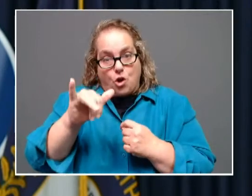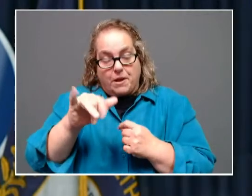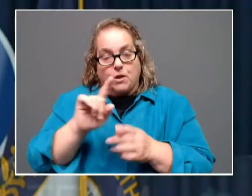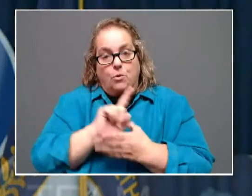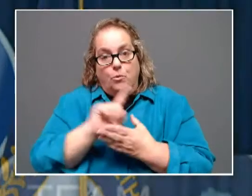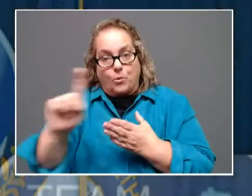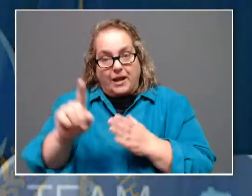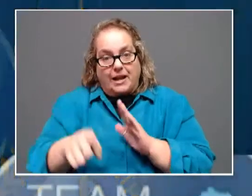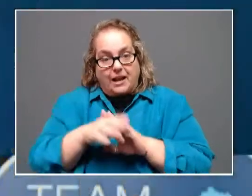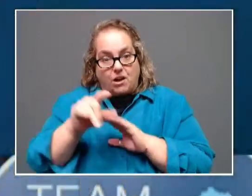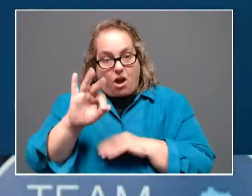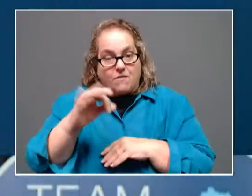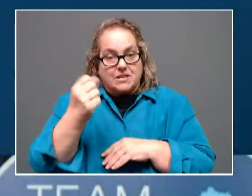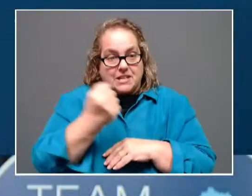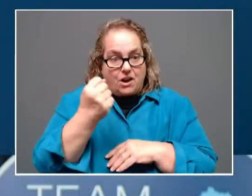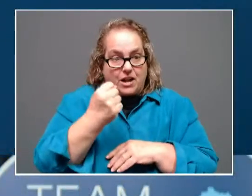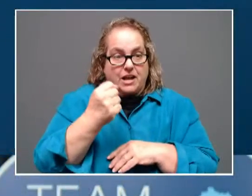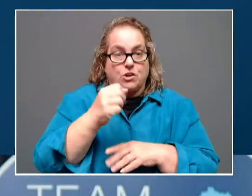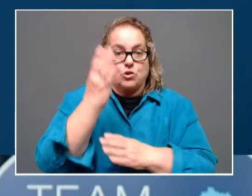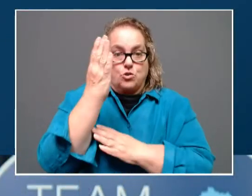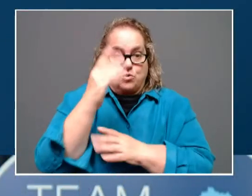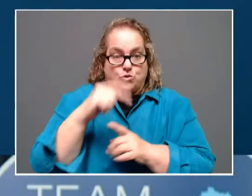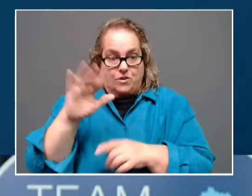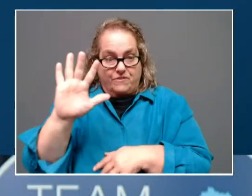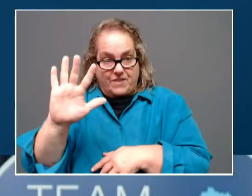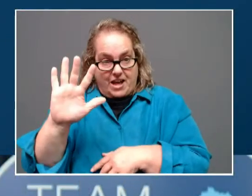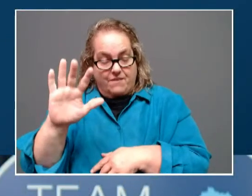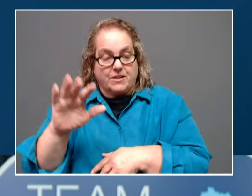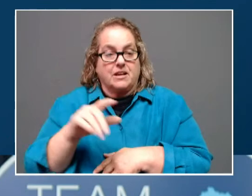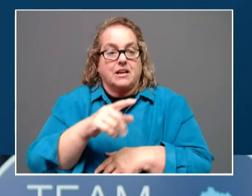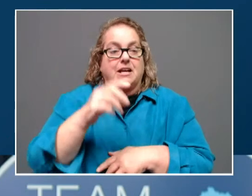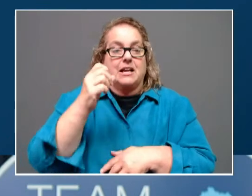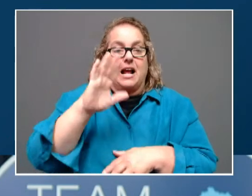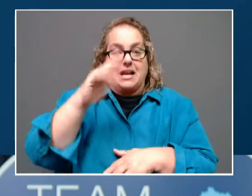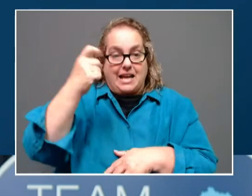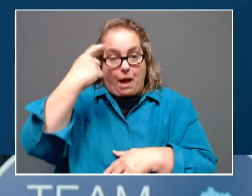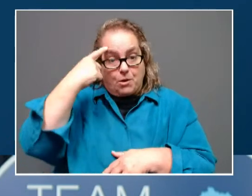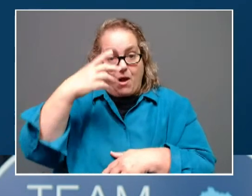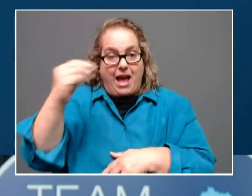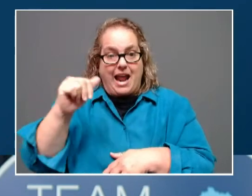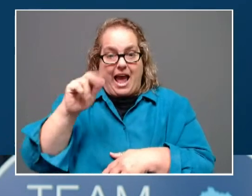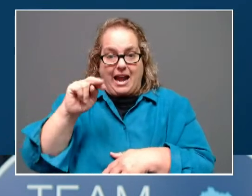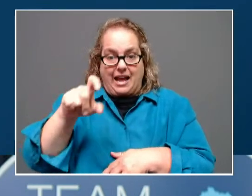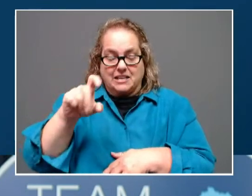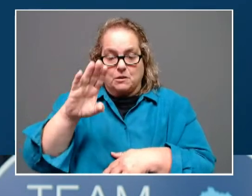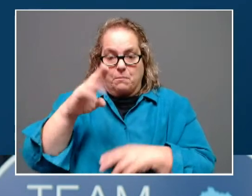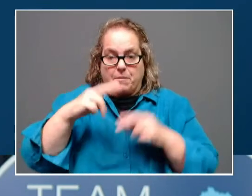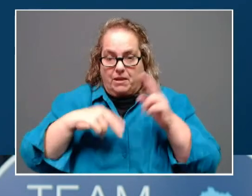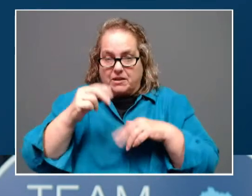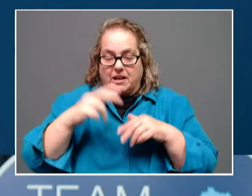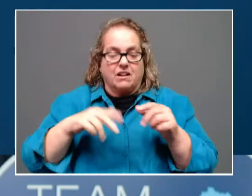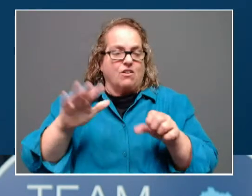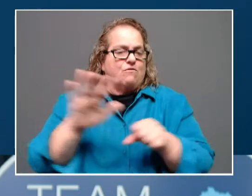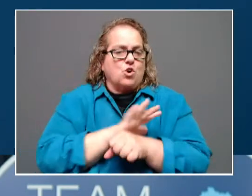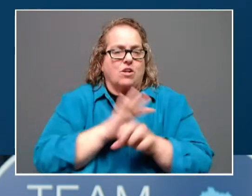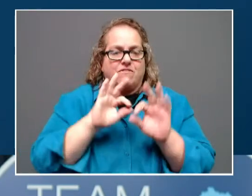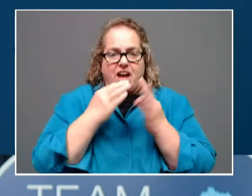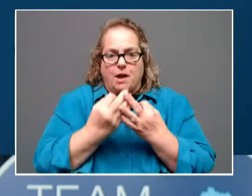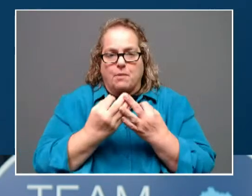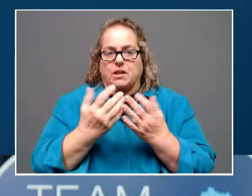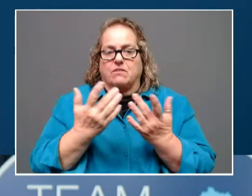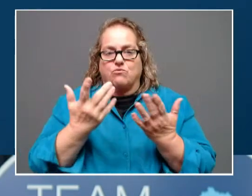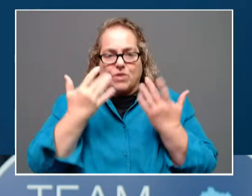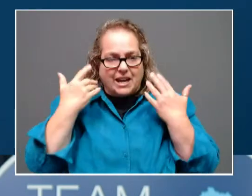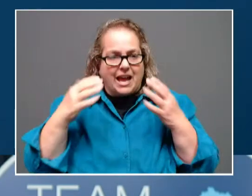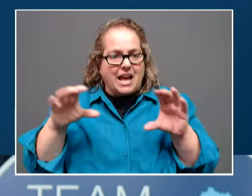to 5, the south lawn between the Capitol and the Annex buildings will be full of family-friendly activities and entertainment, such as